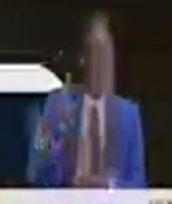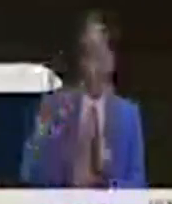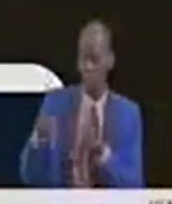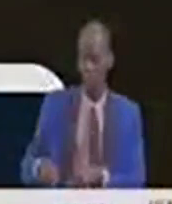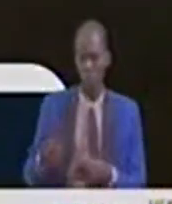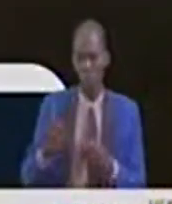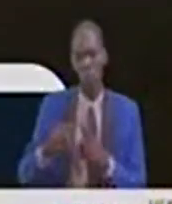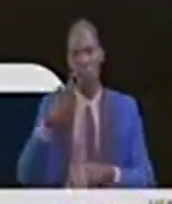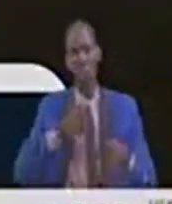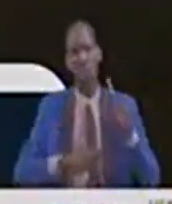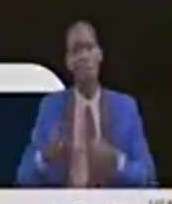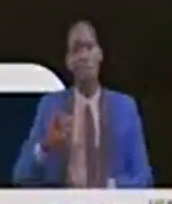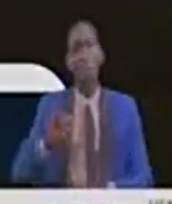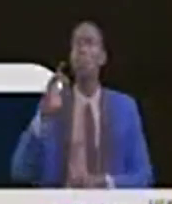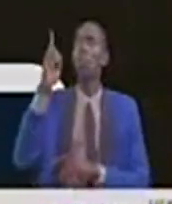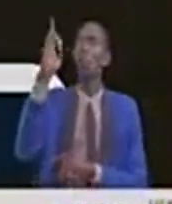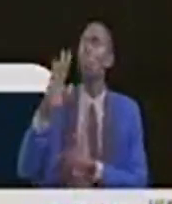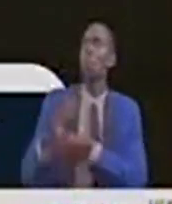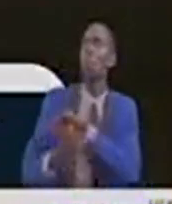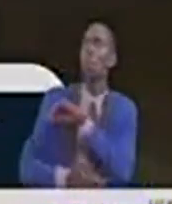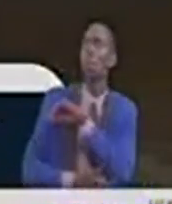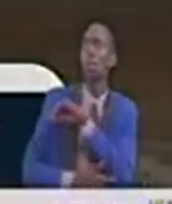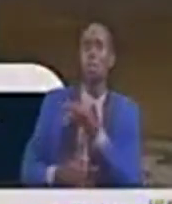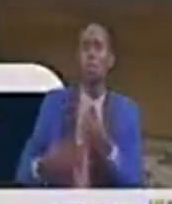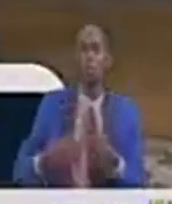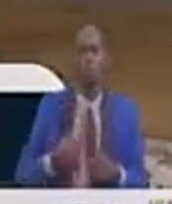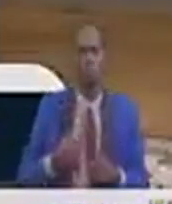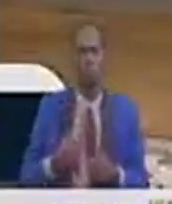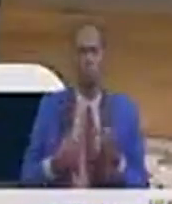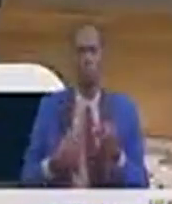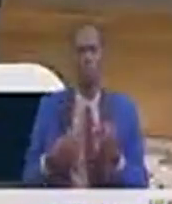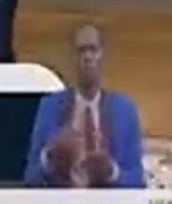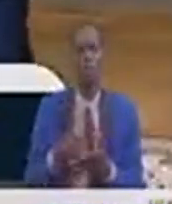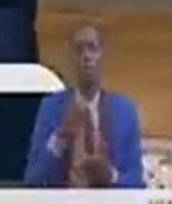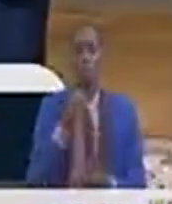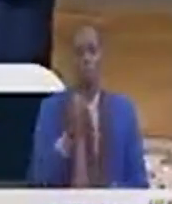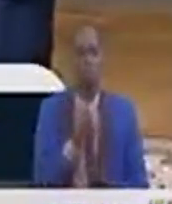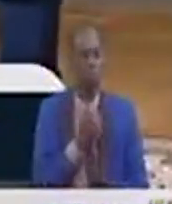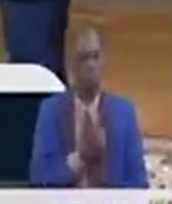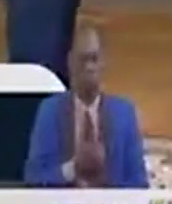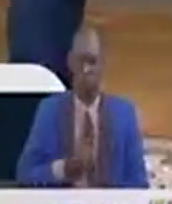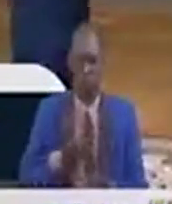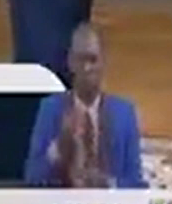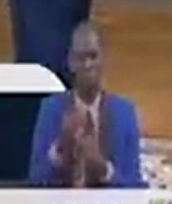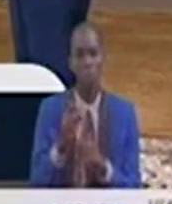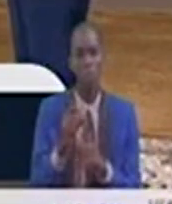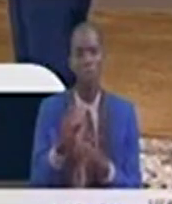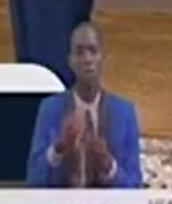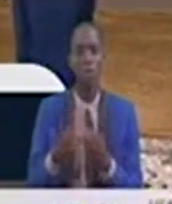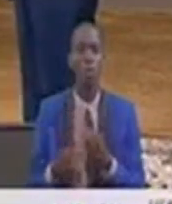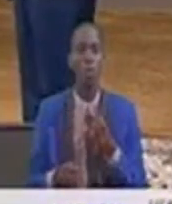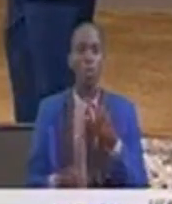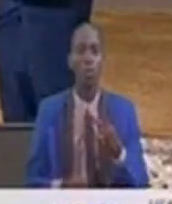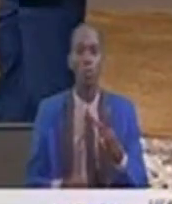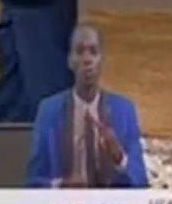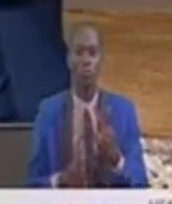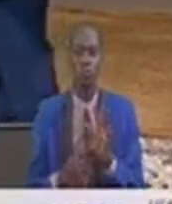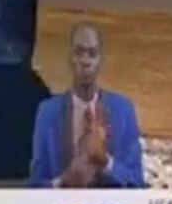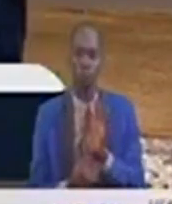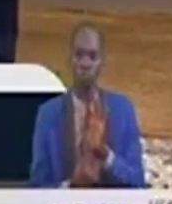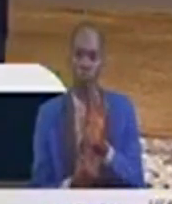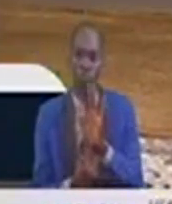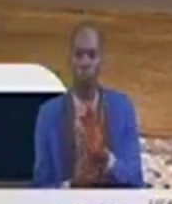God, that is a regrettable statement. Number two, revealed source